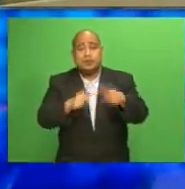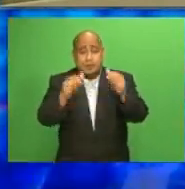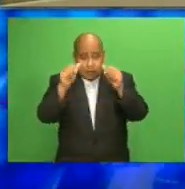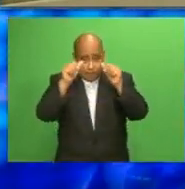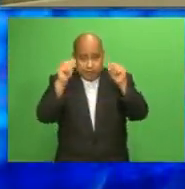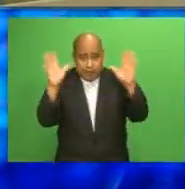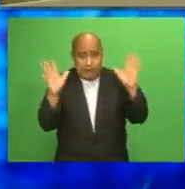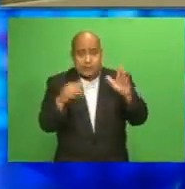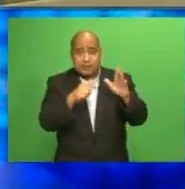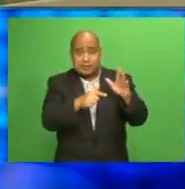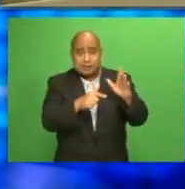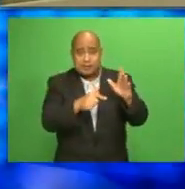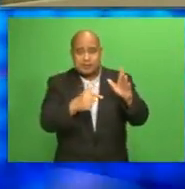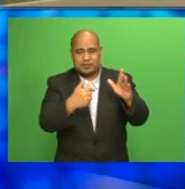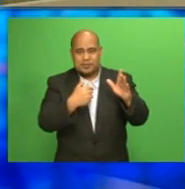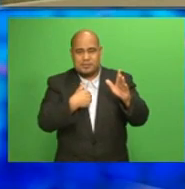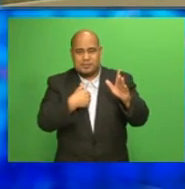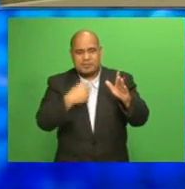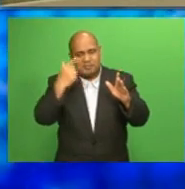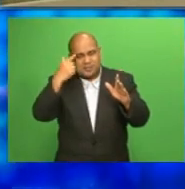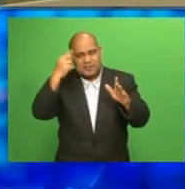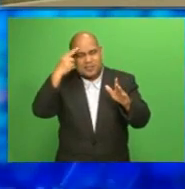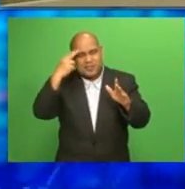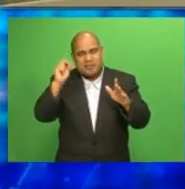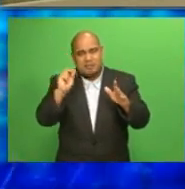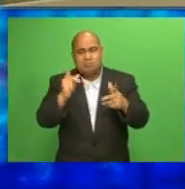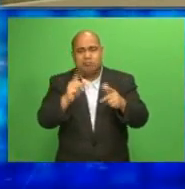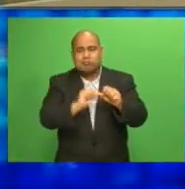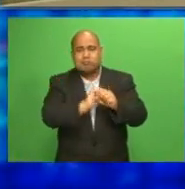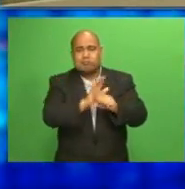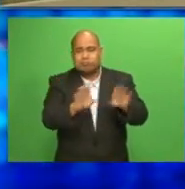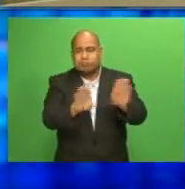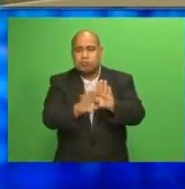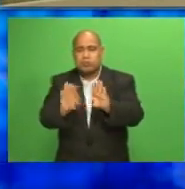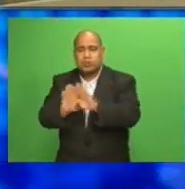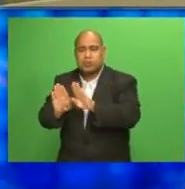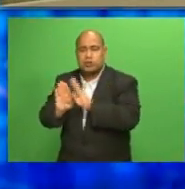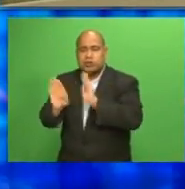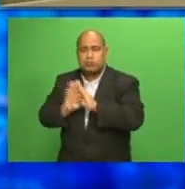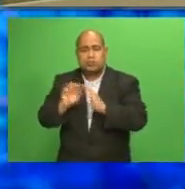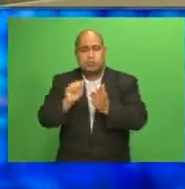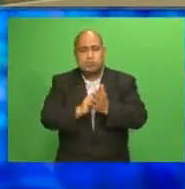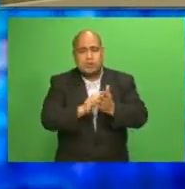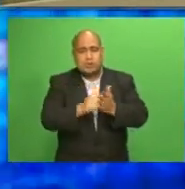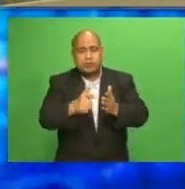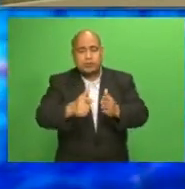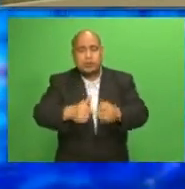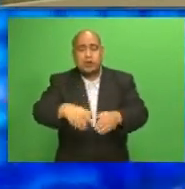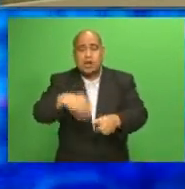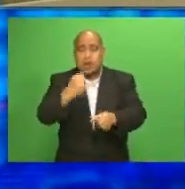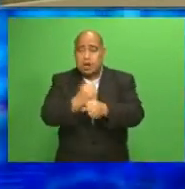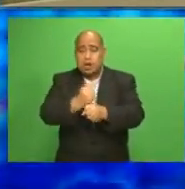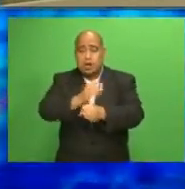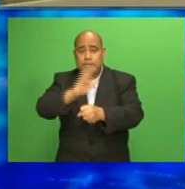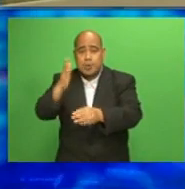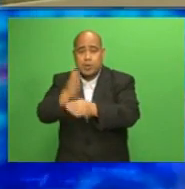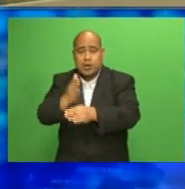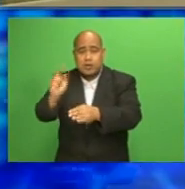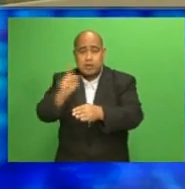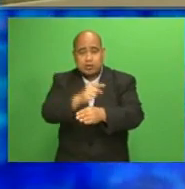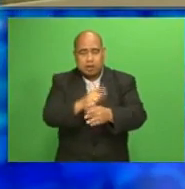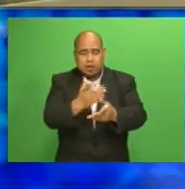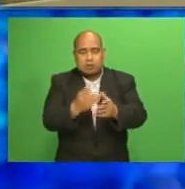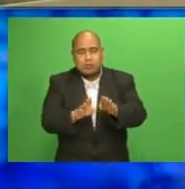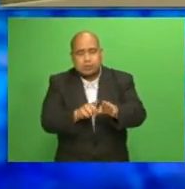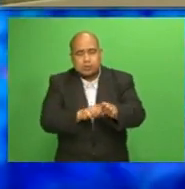as the coronavirus crisis forced it to shut most of its shops. But the company's shares rose after it unveiled a €2.7 billion